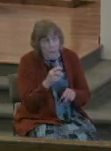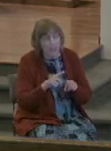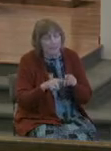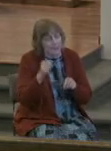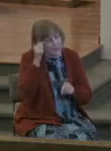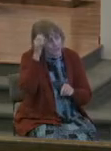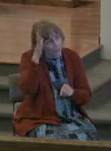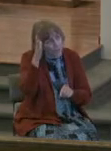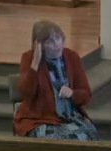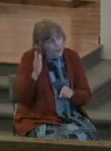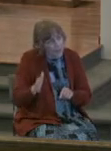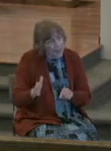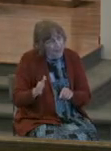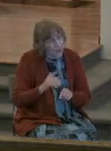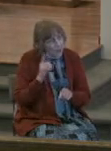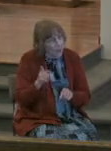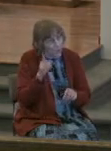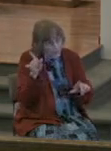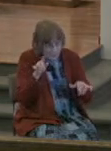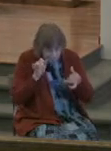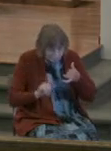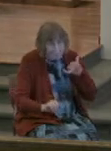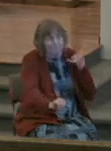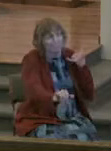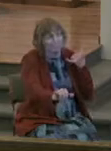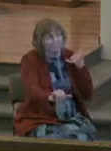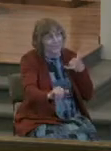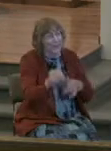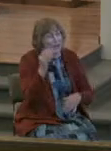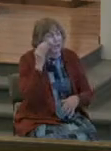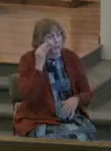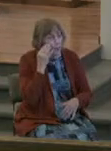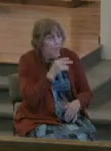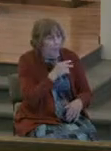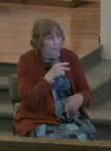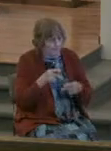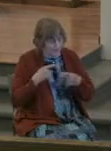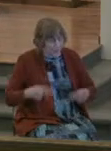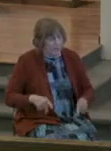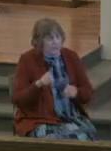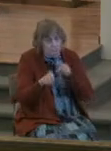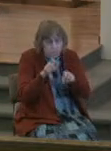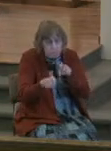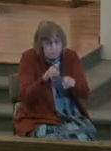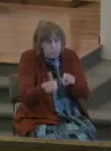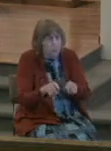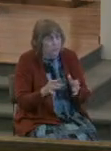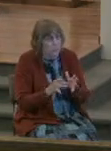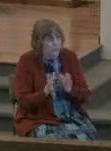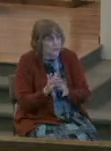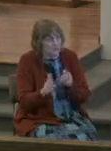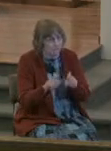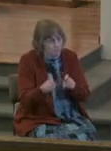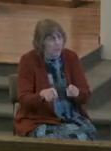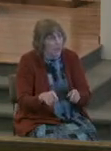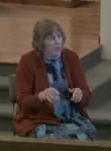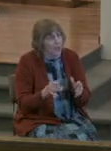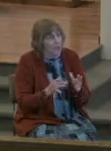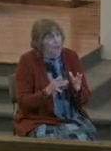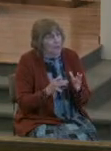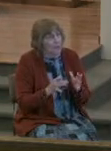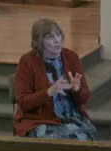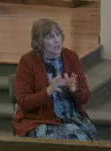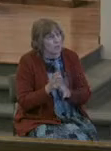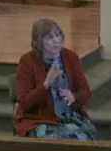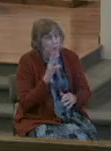father's side, he's always been. You know, when the Pharisees were questioning Jesus, Jesus was talking to them, and